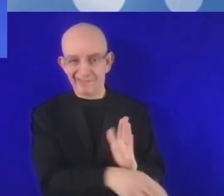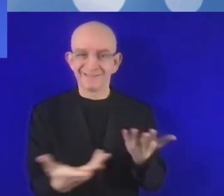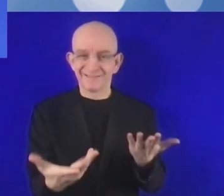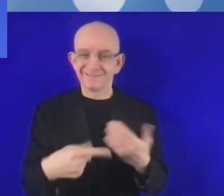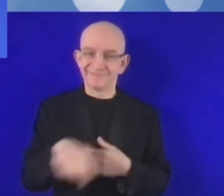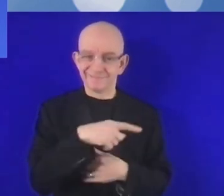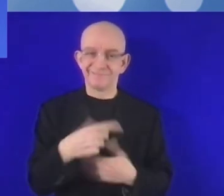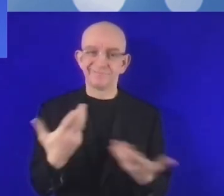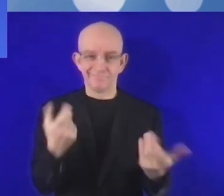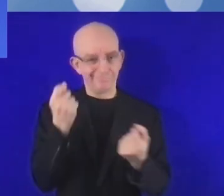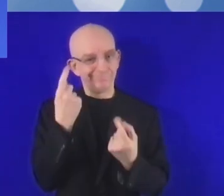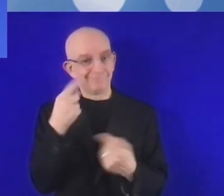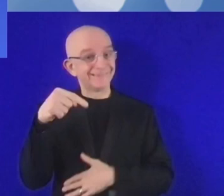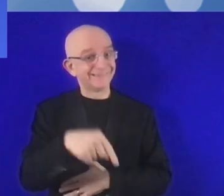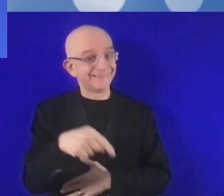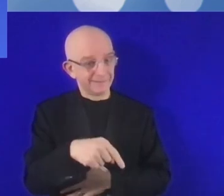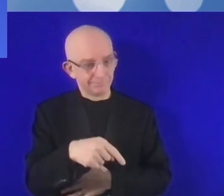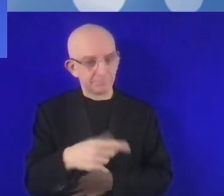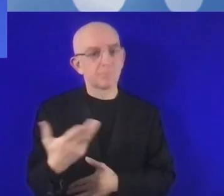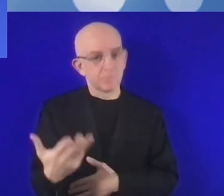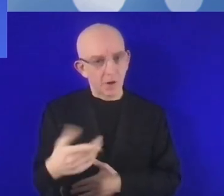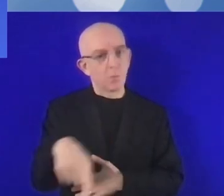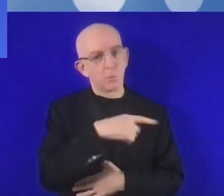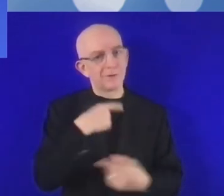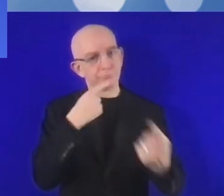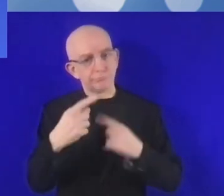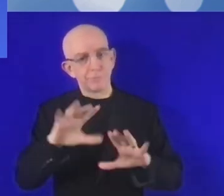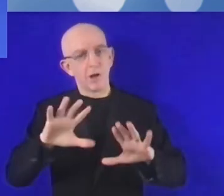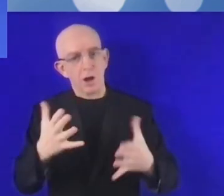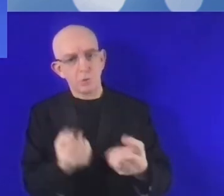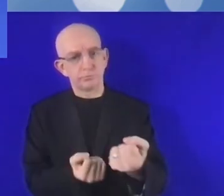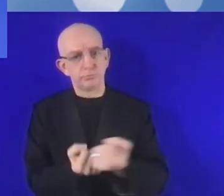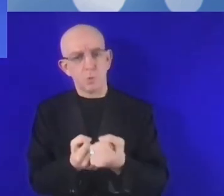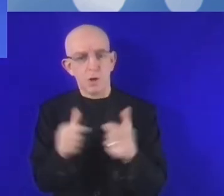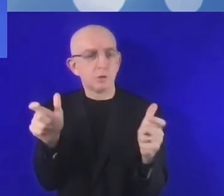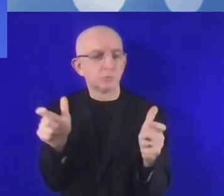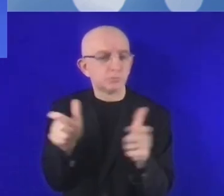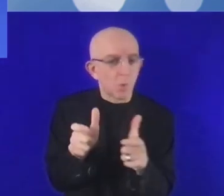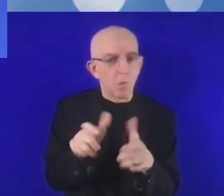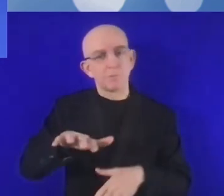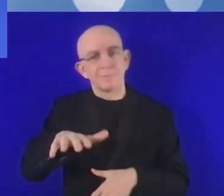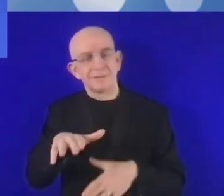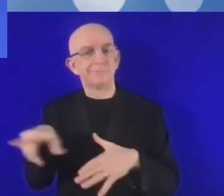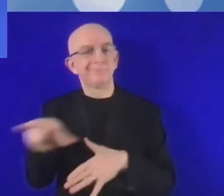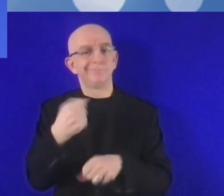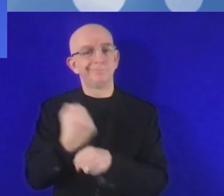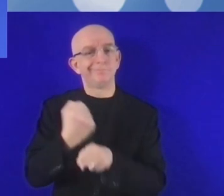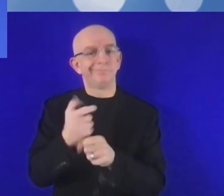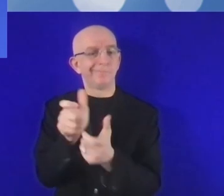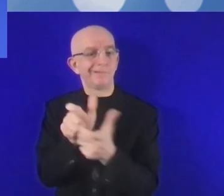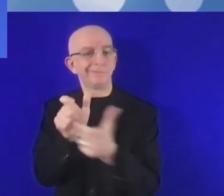as startups. We talked about developing emerging companies in the realm of